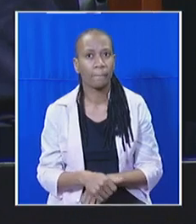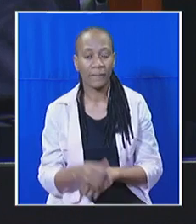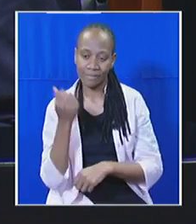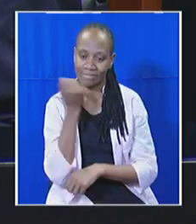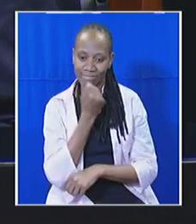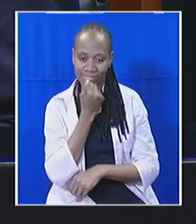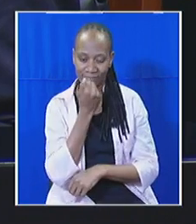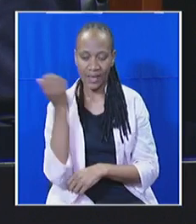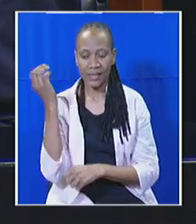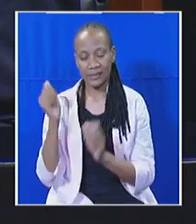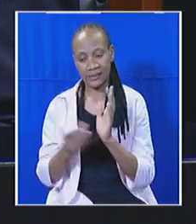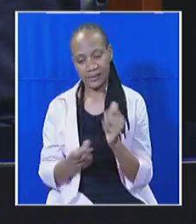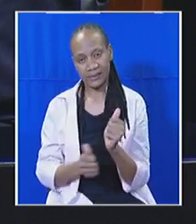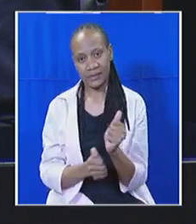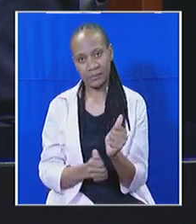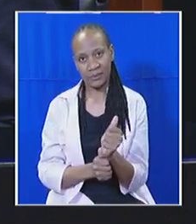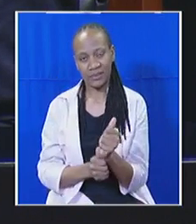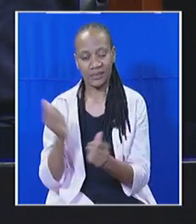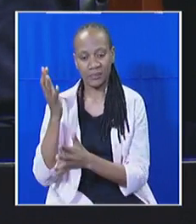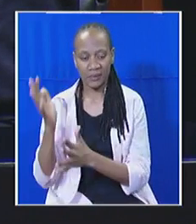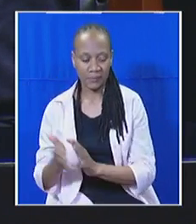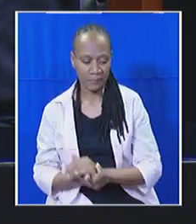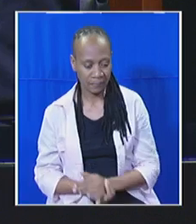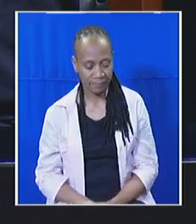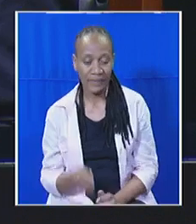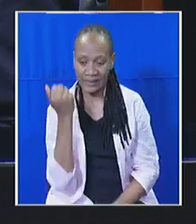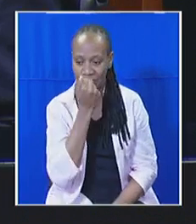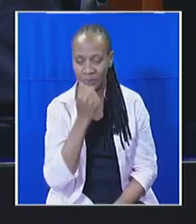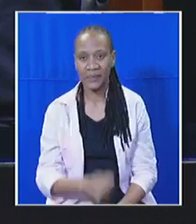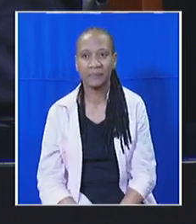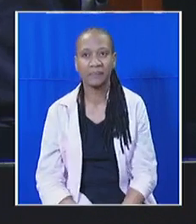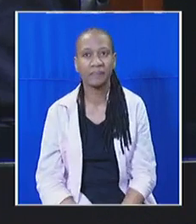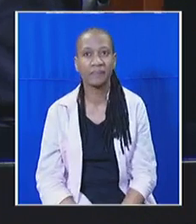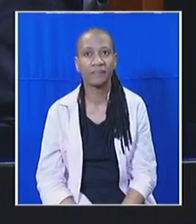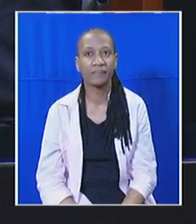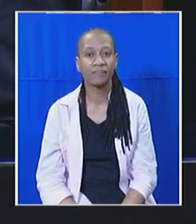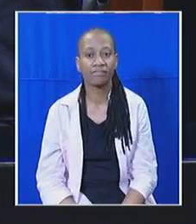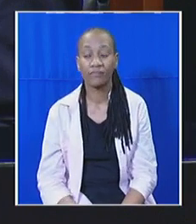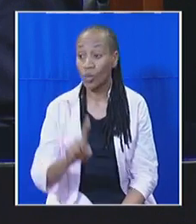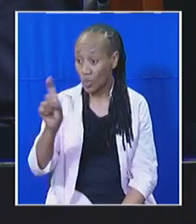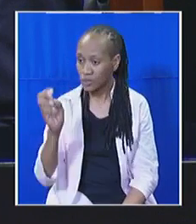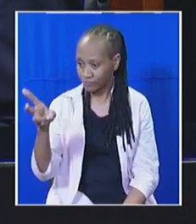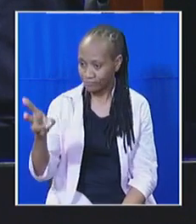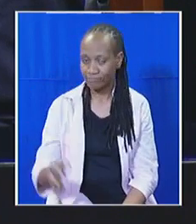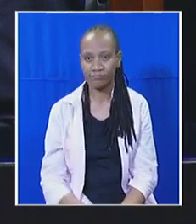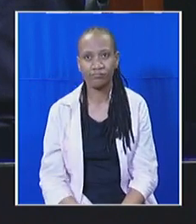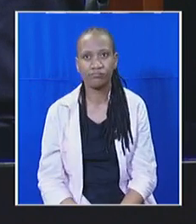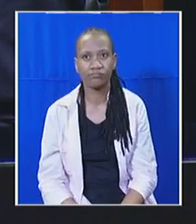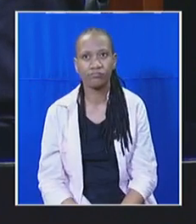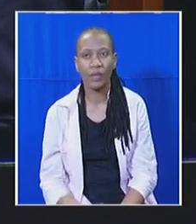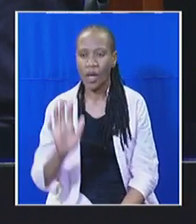Apologize, Deputy Speaker. I got distracted. Sorry. Ask the question that. No, I